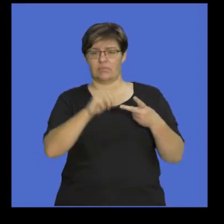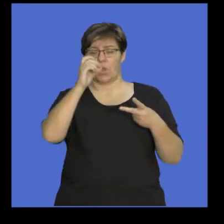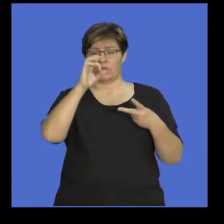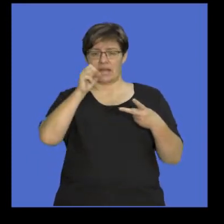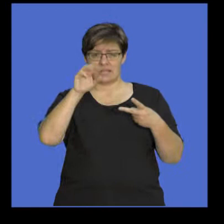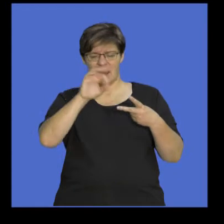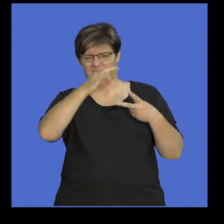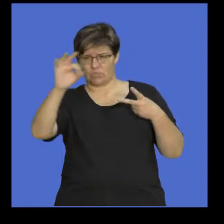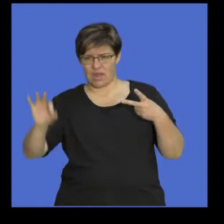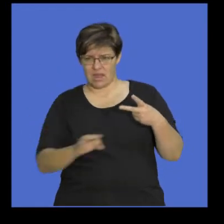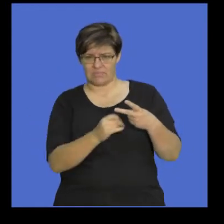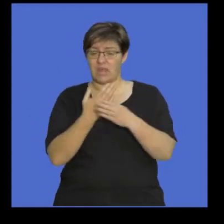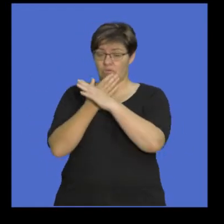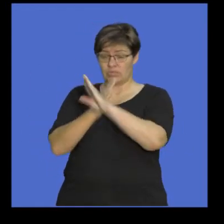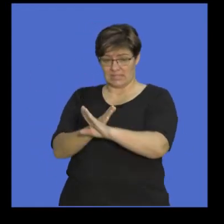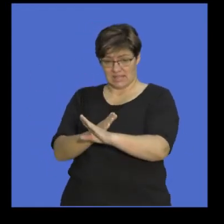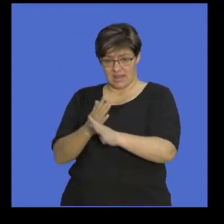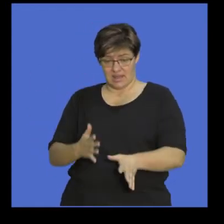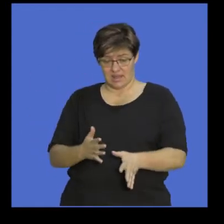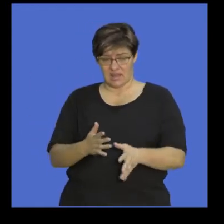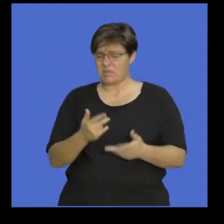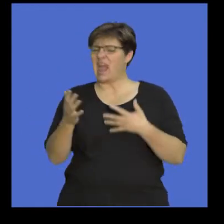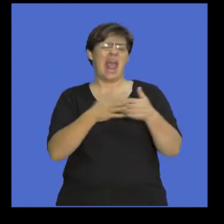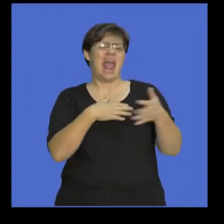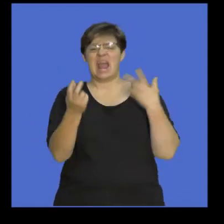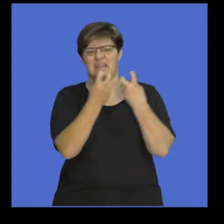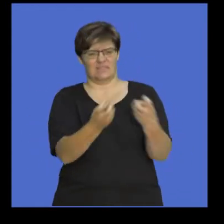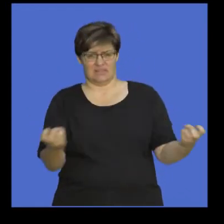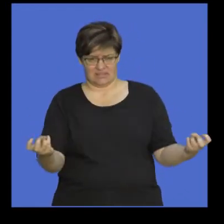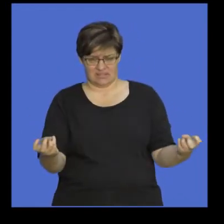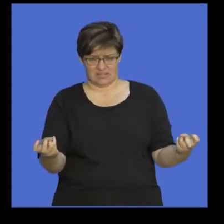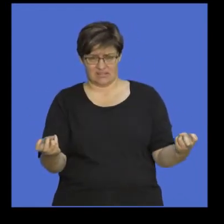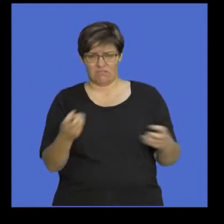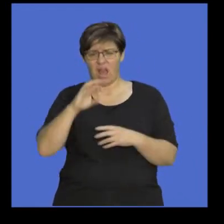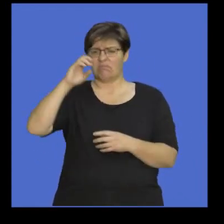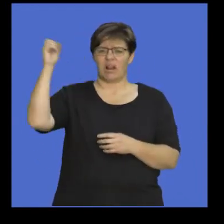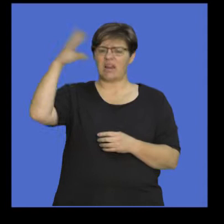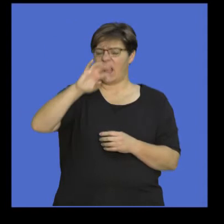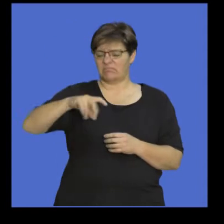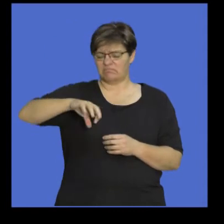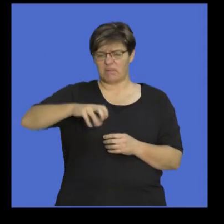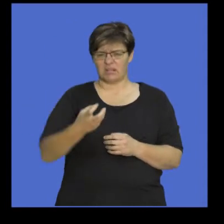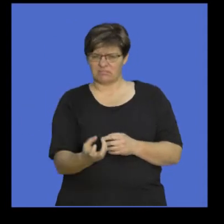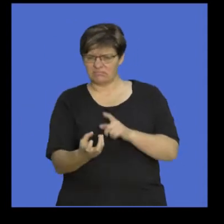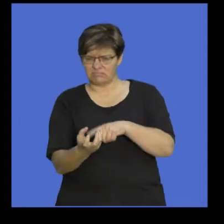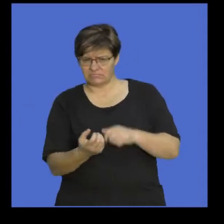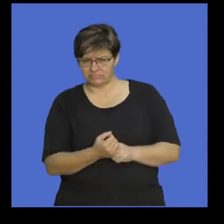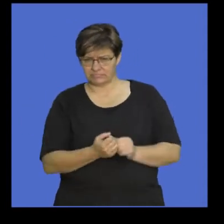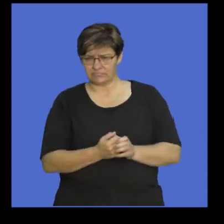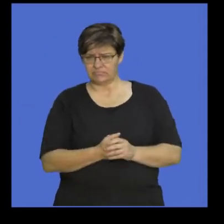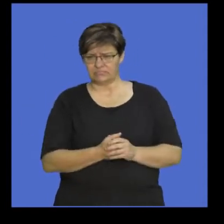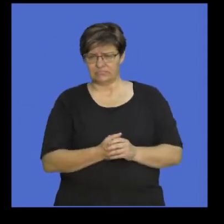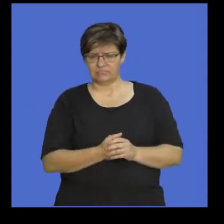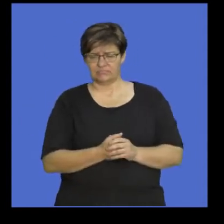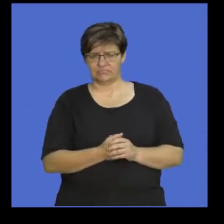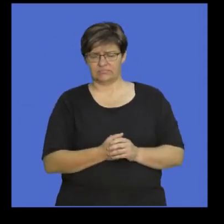conductor, a resistor, okay? A resistor can be any device that, it could be a light bulb, okay? It